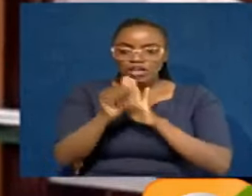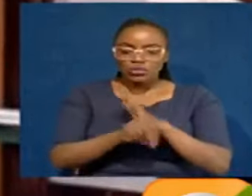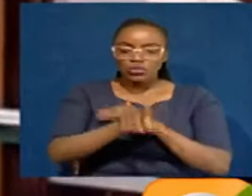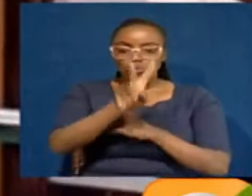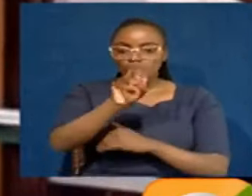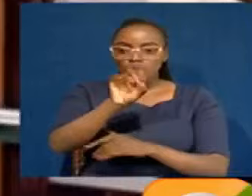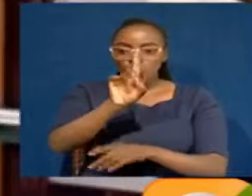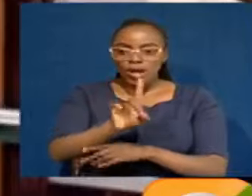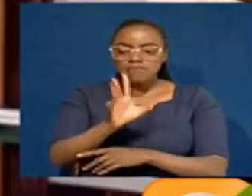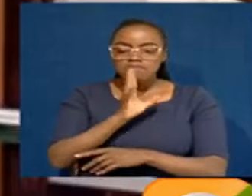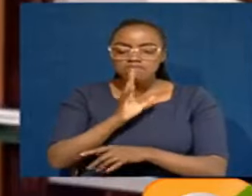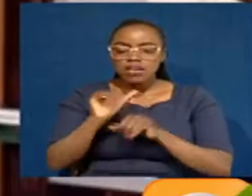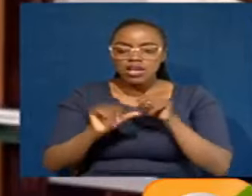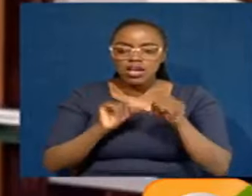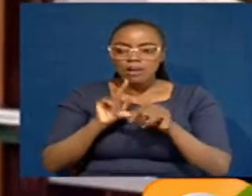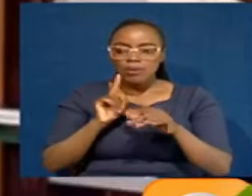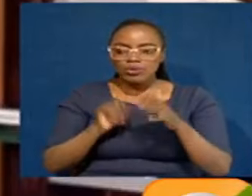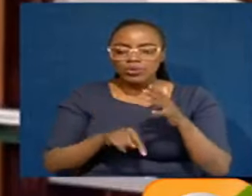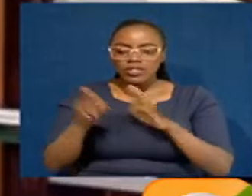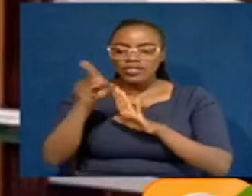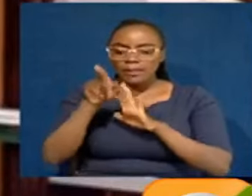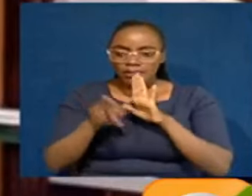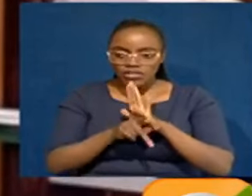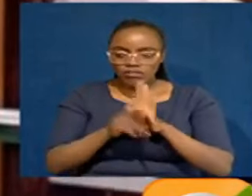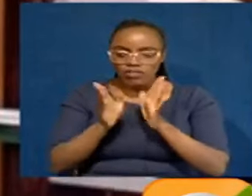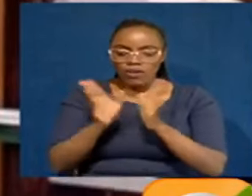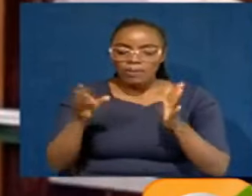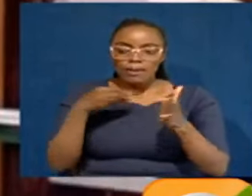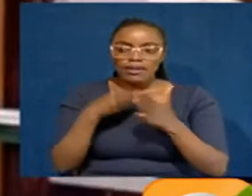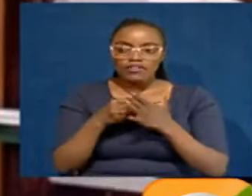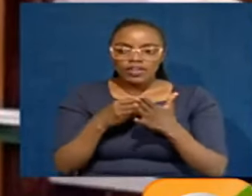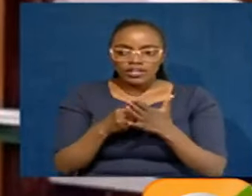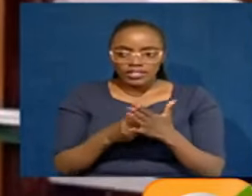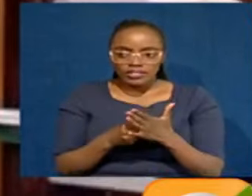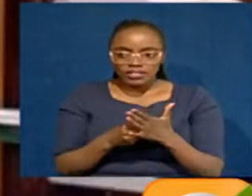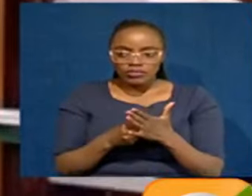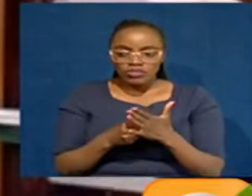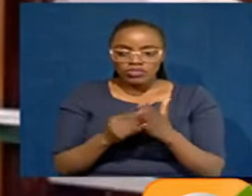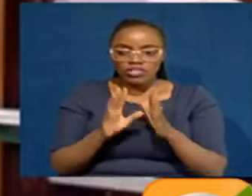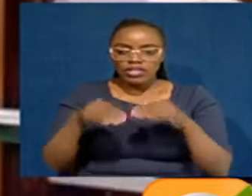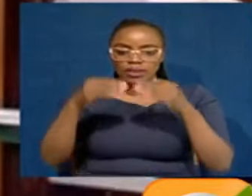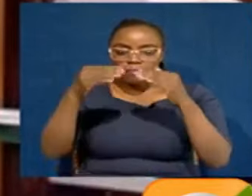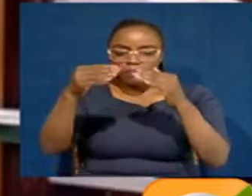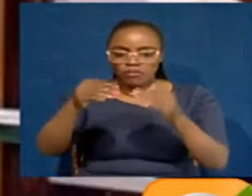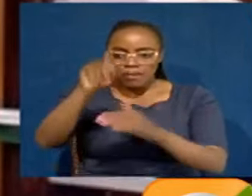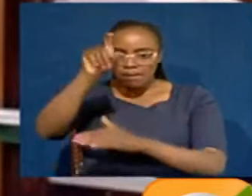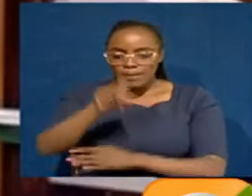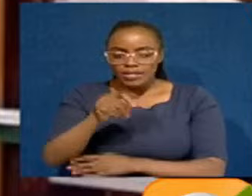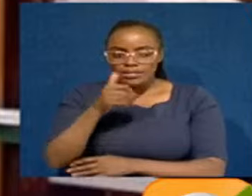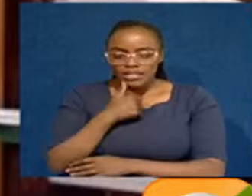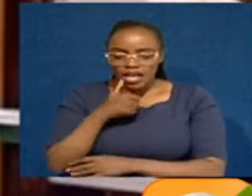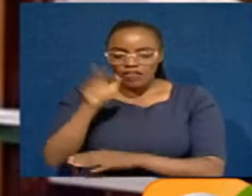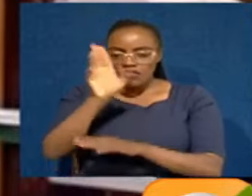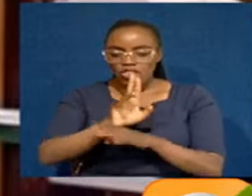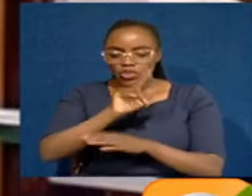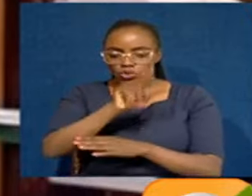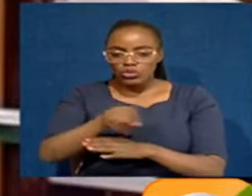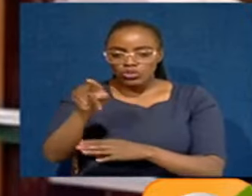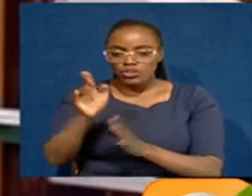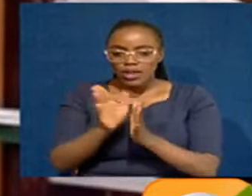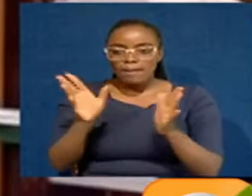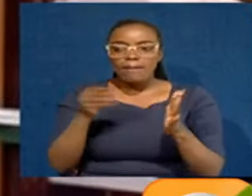speaks about the principles of public finance, and it provides that there must be prudent use of